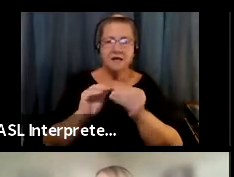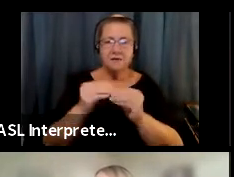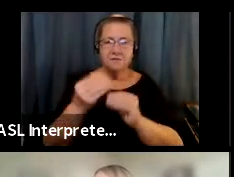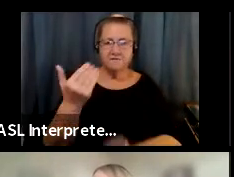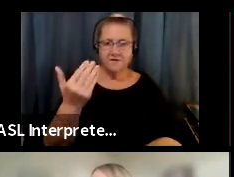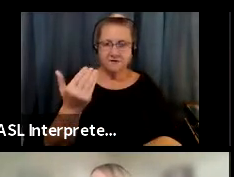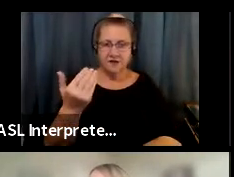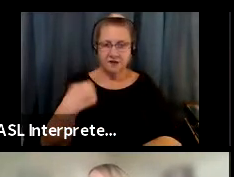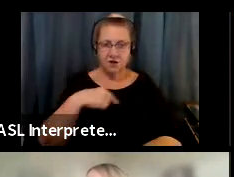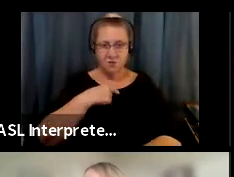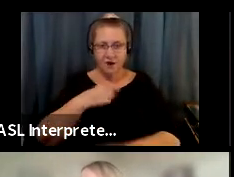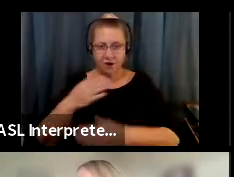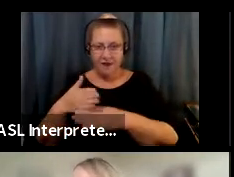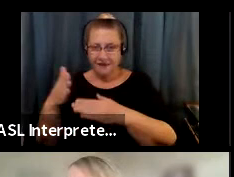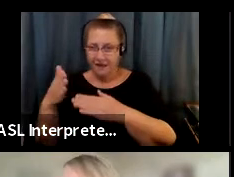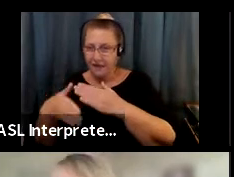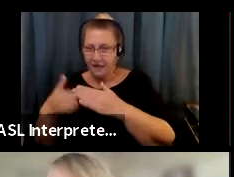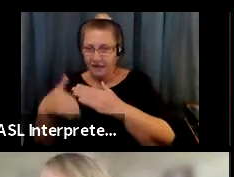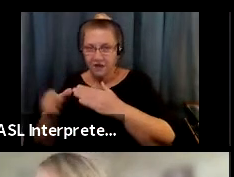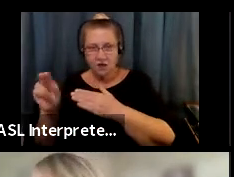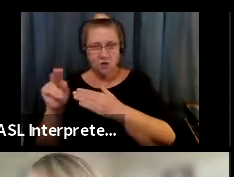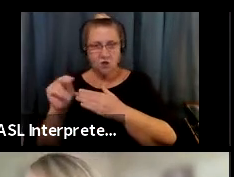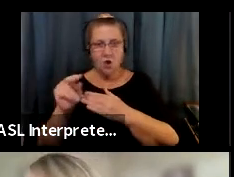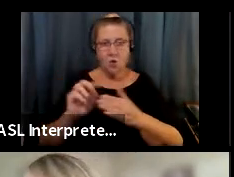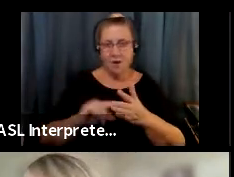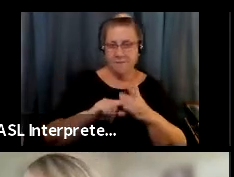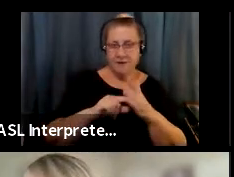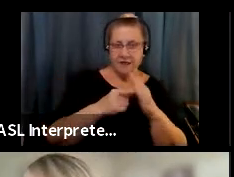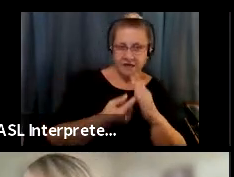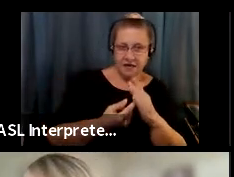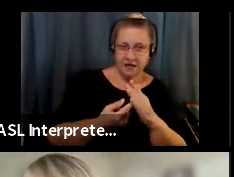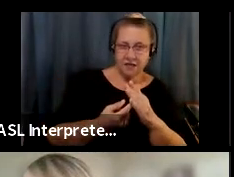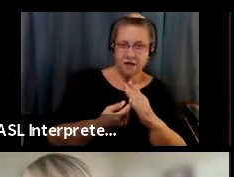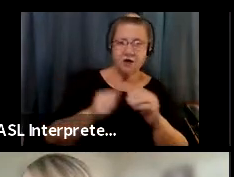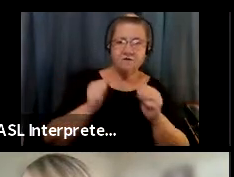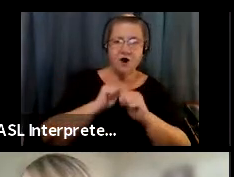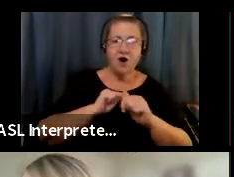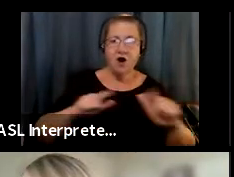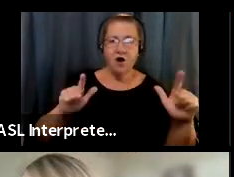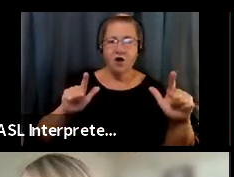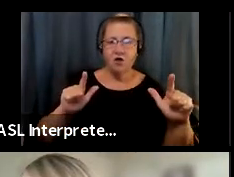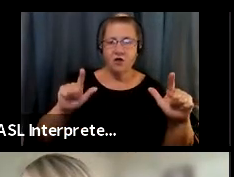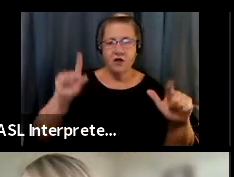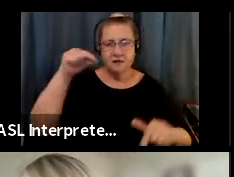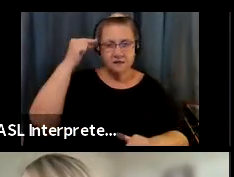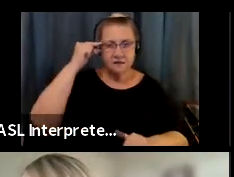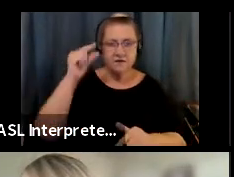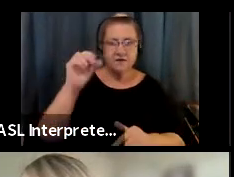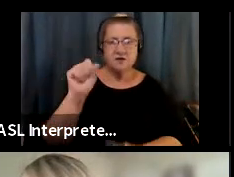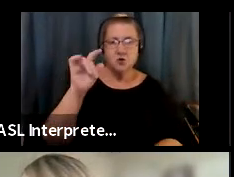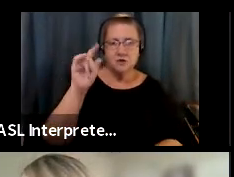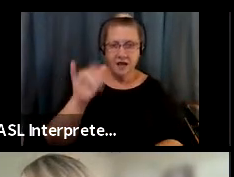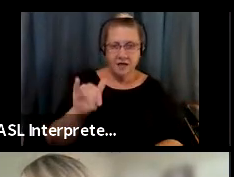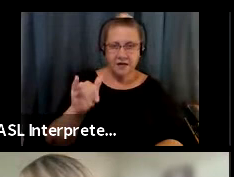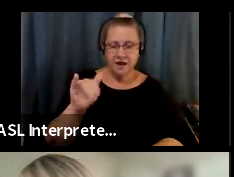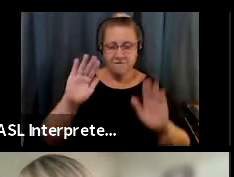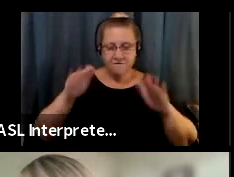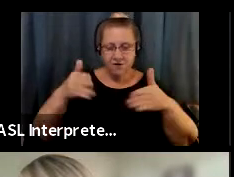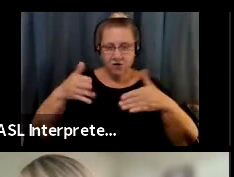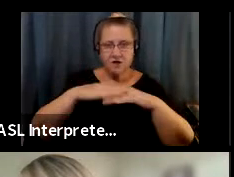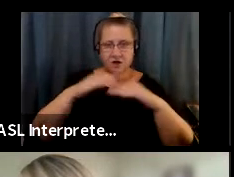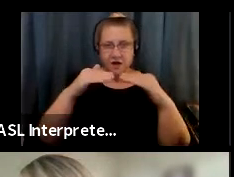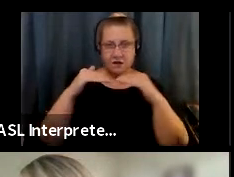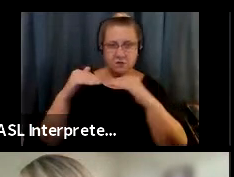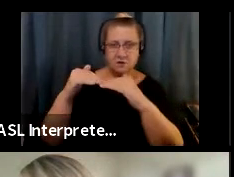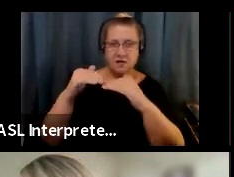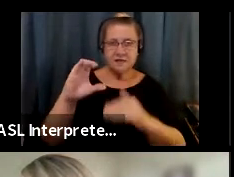not at the end, we're actually at the beginning of an all society and all government focus on equity. Our